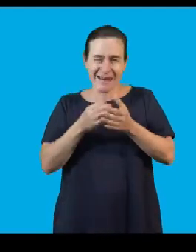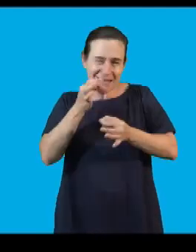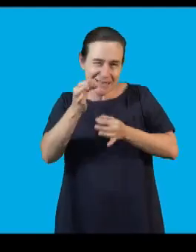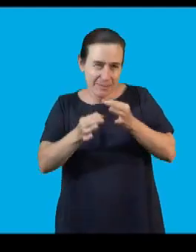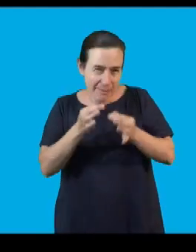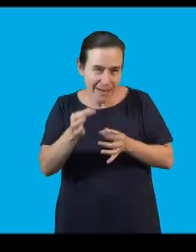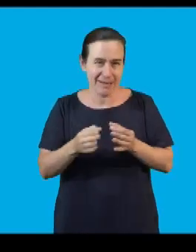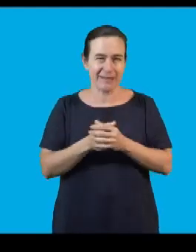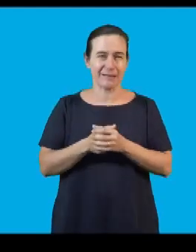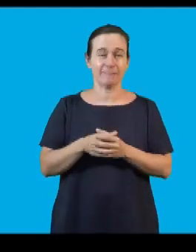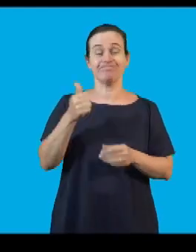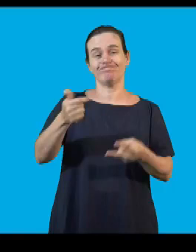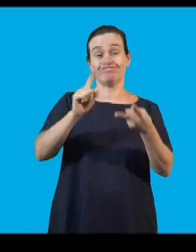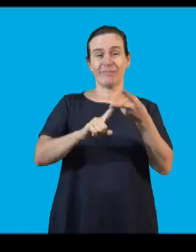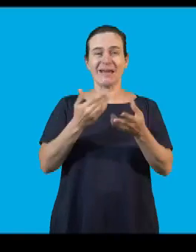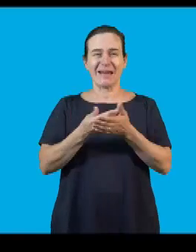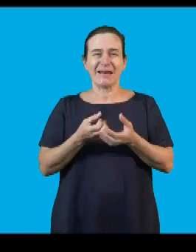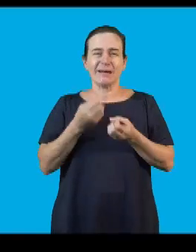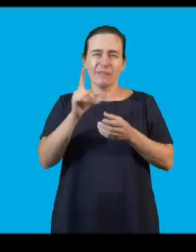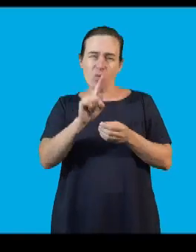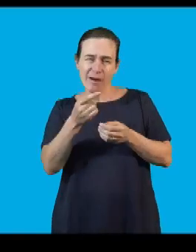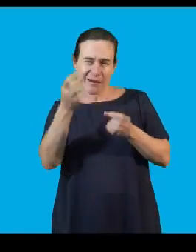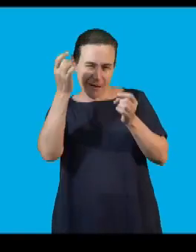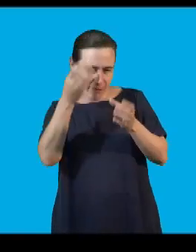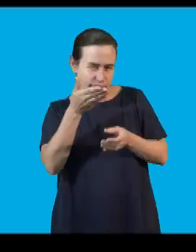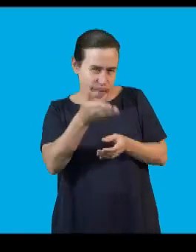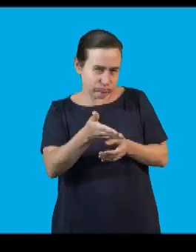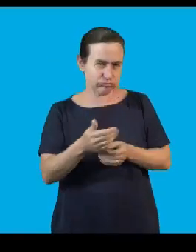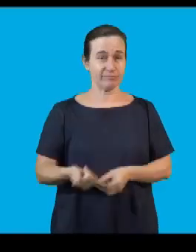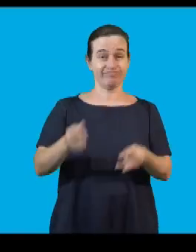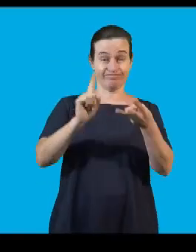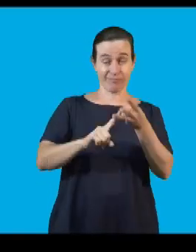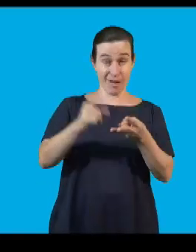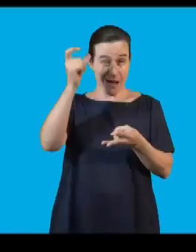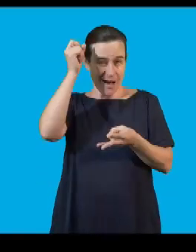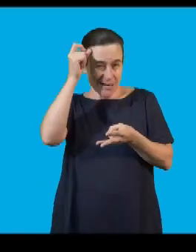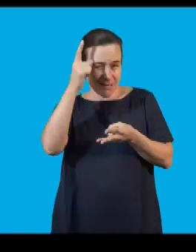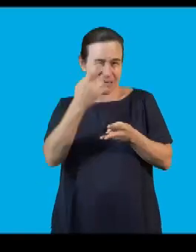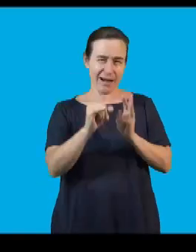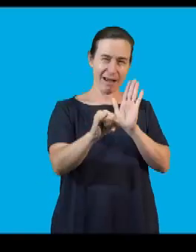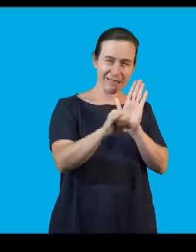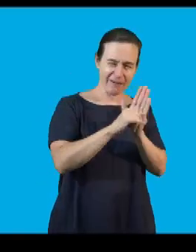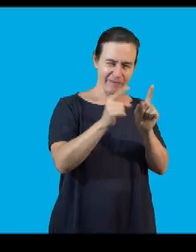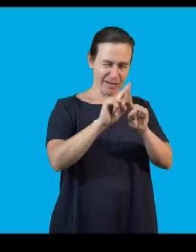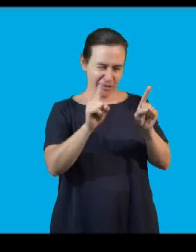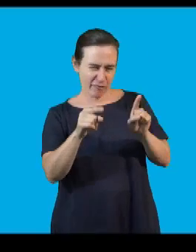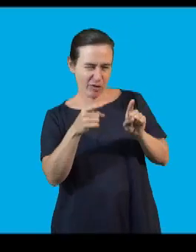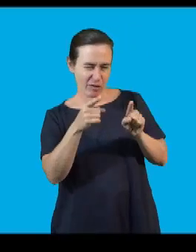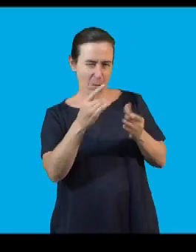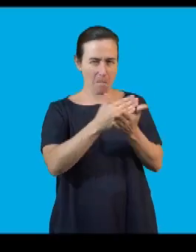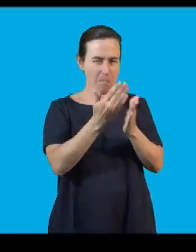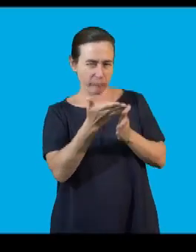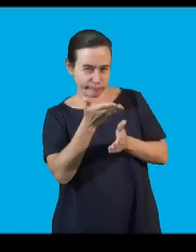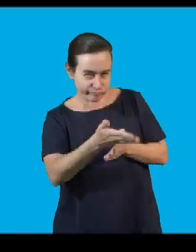humor as well as the detail of a cartoon, right? You will be able to understand and identify the features